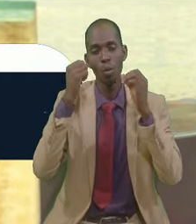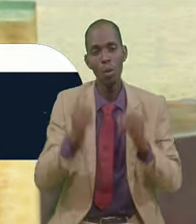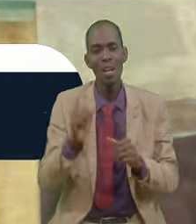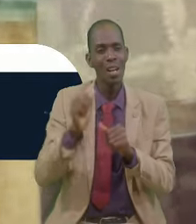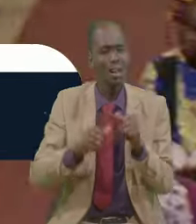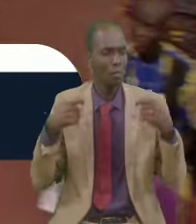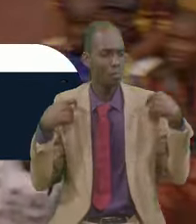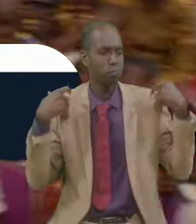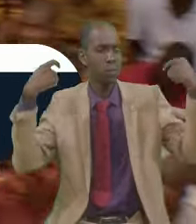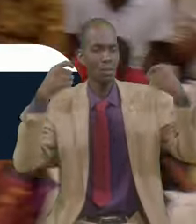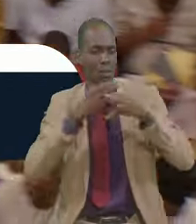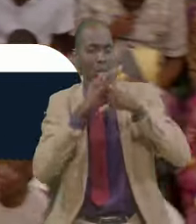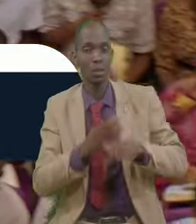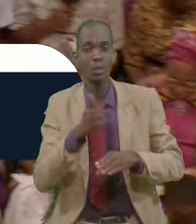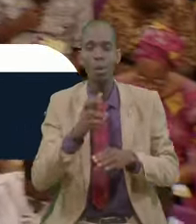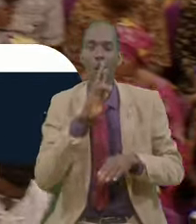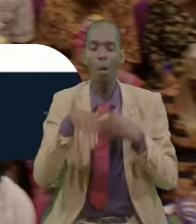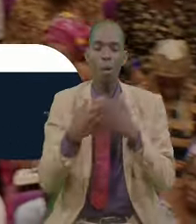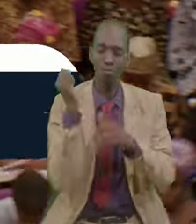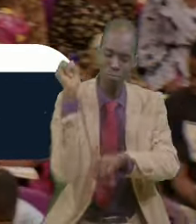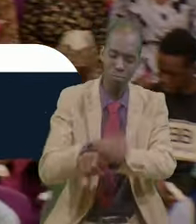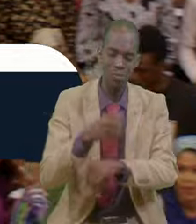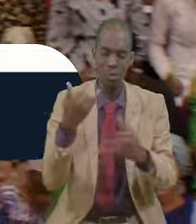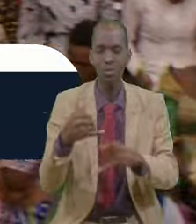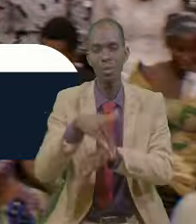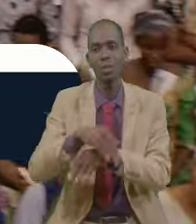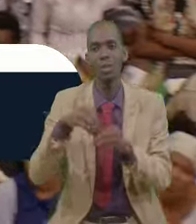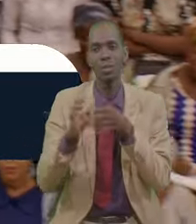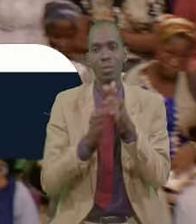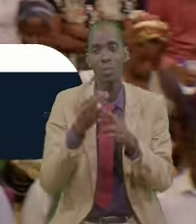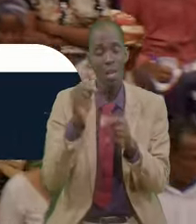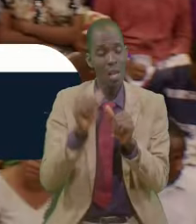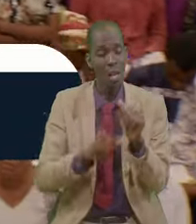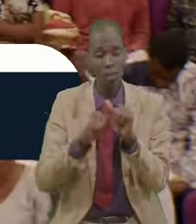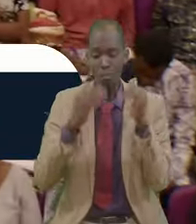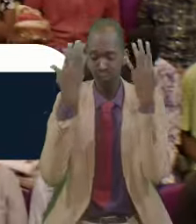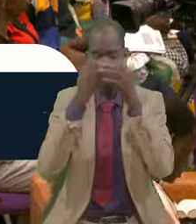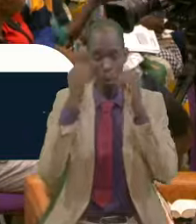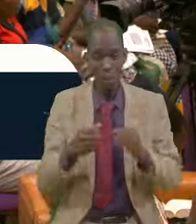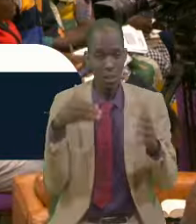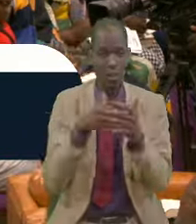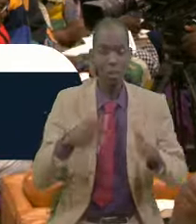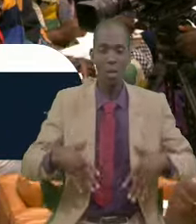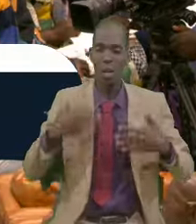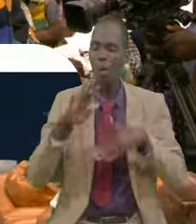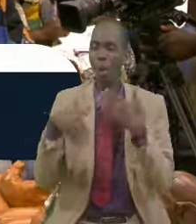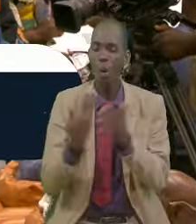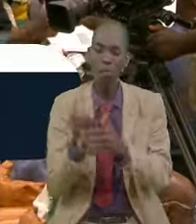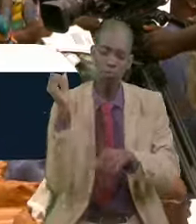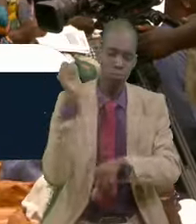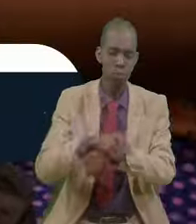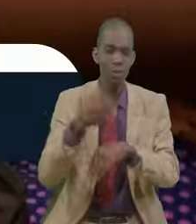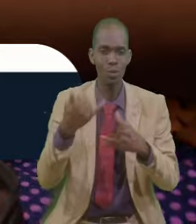your life, conquer tonight. Every power against your life, conquer tonight.